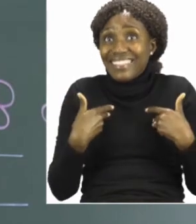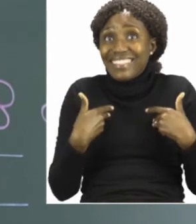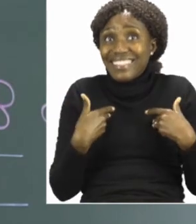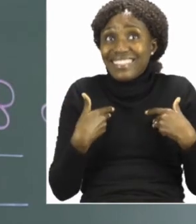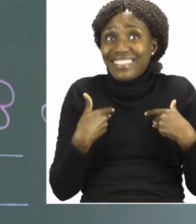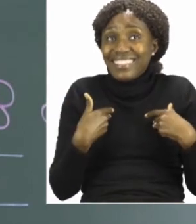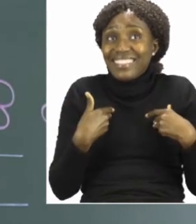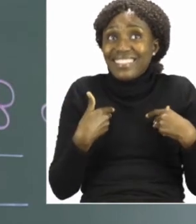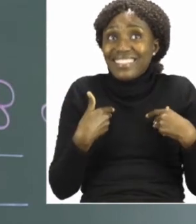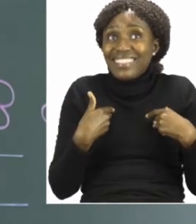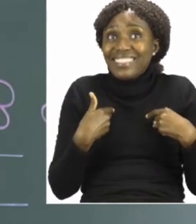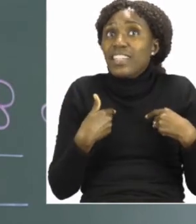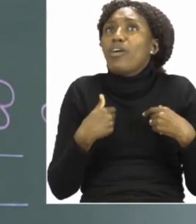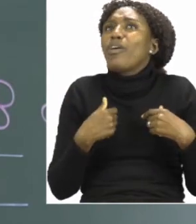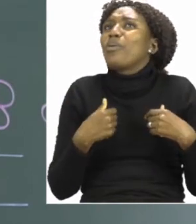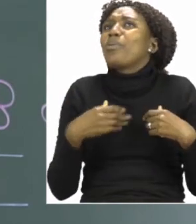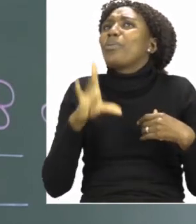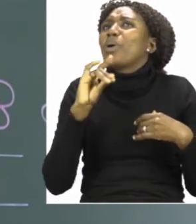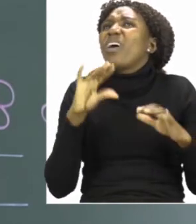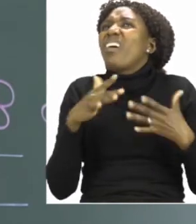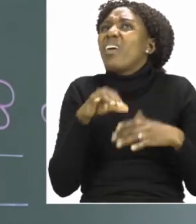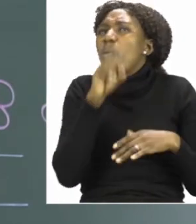Everybody, let's bark like a dog.